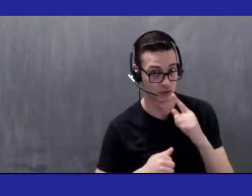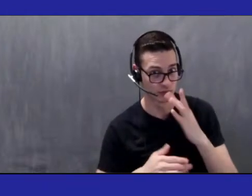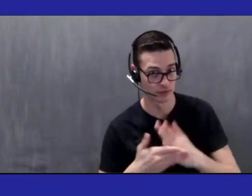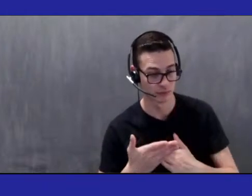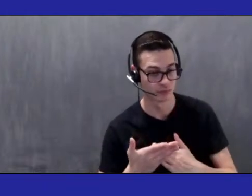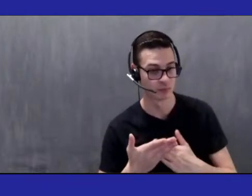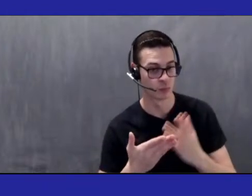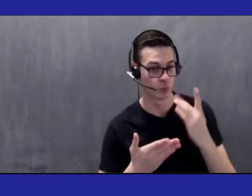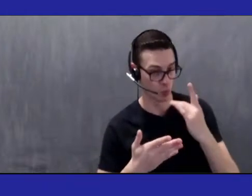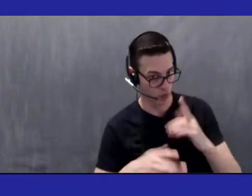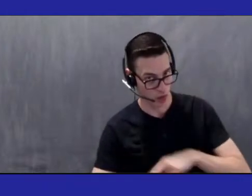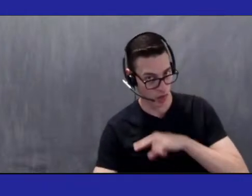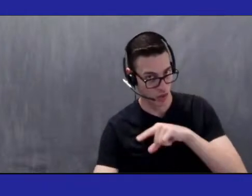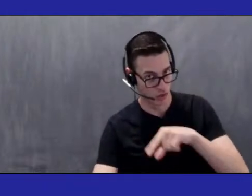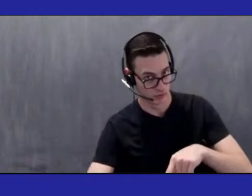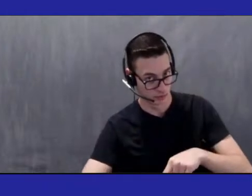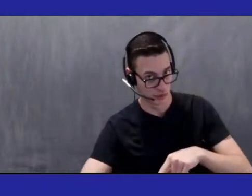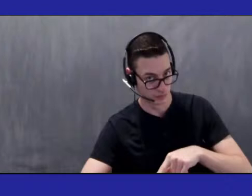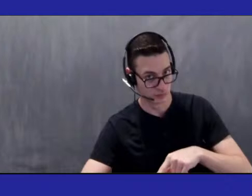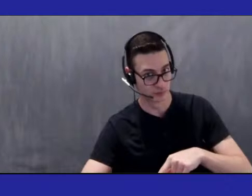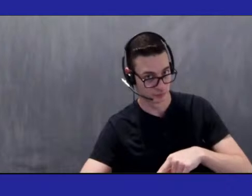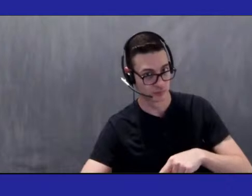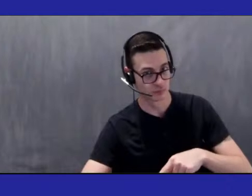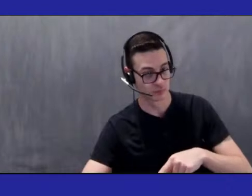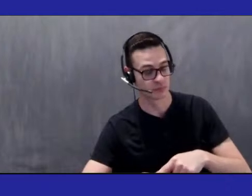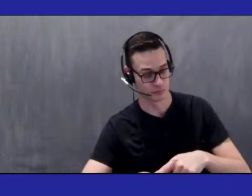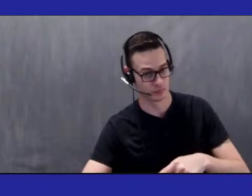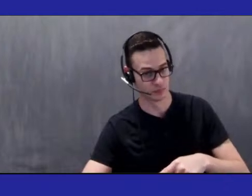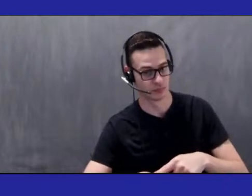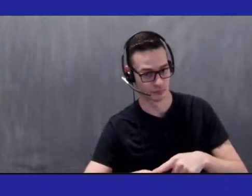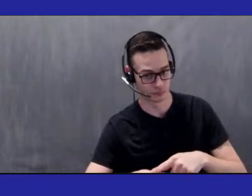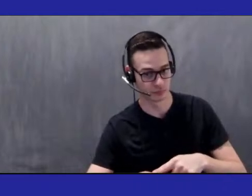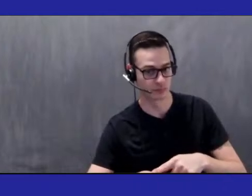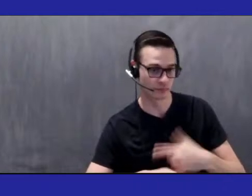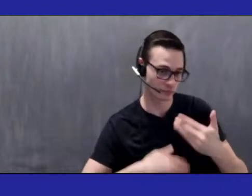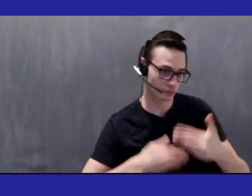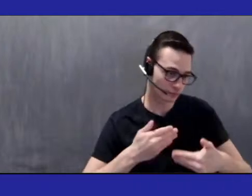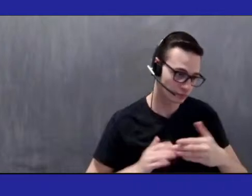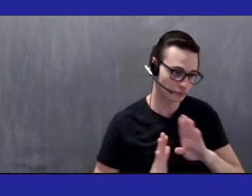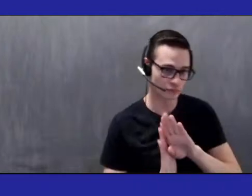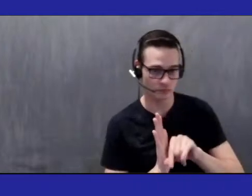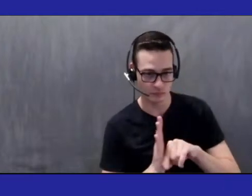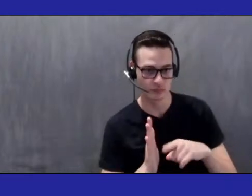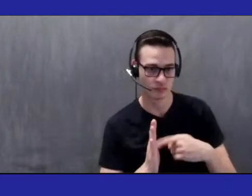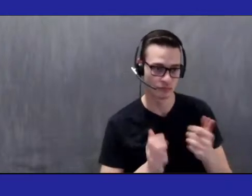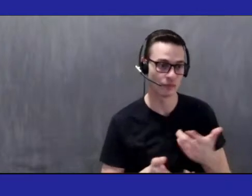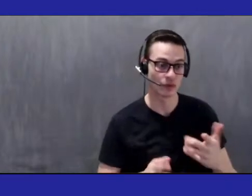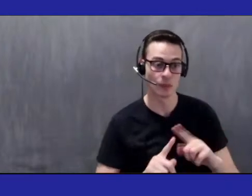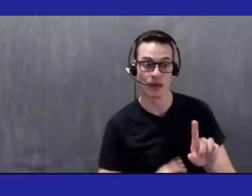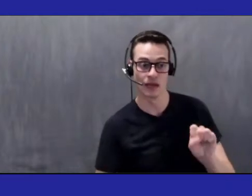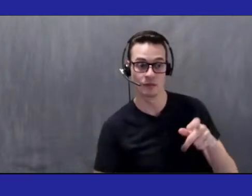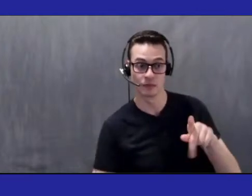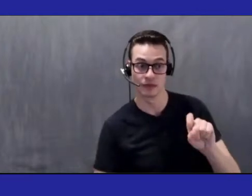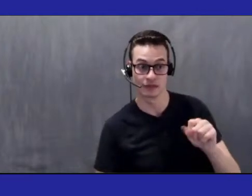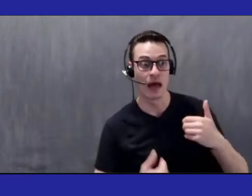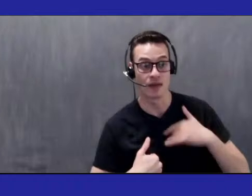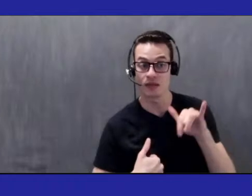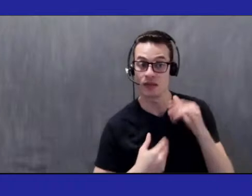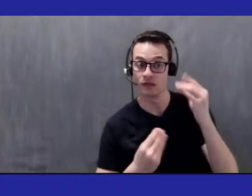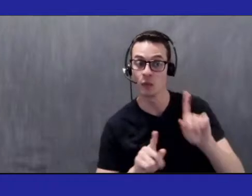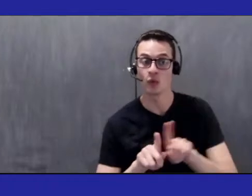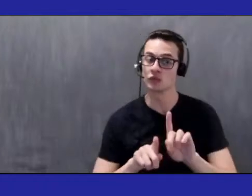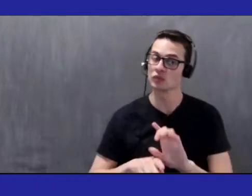it takes a long time, right, to just go through the process, the background check and everything else. But SBS definitely has that information and the training classes.